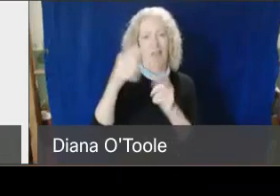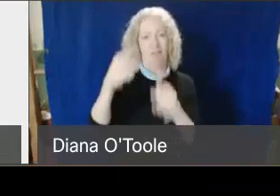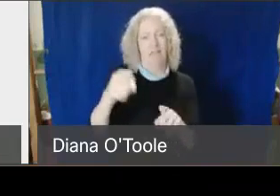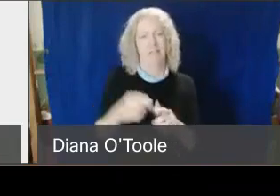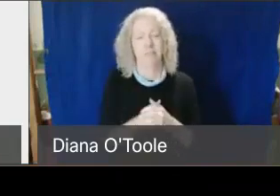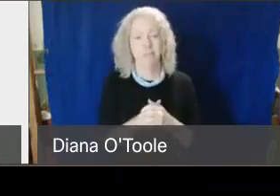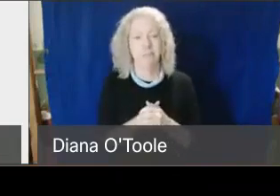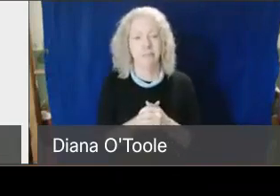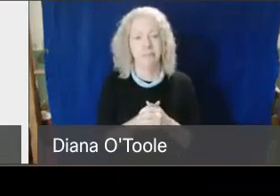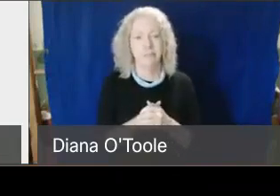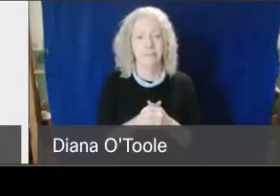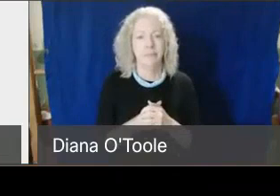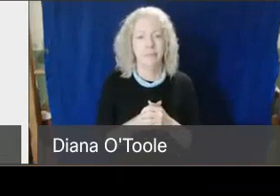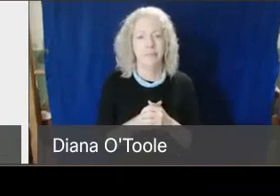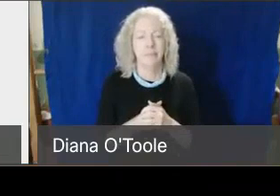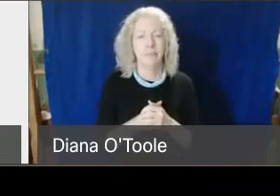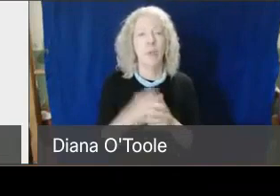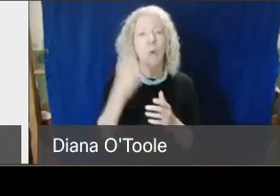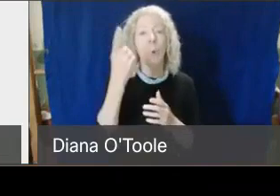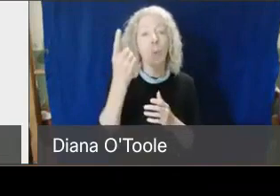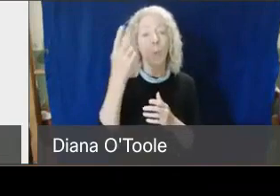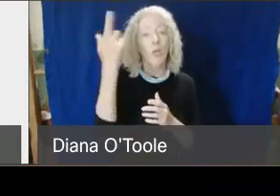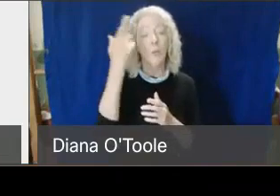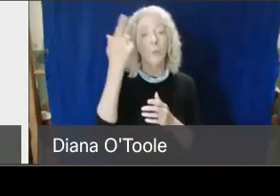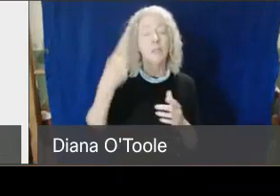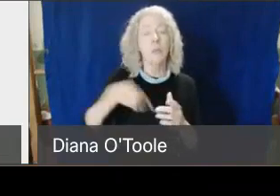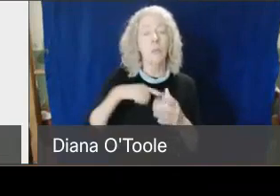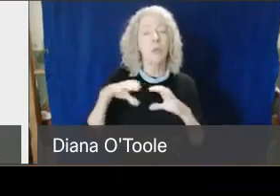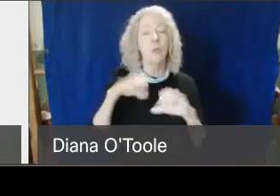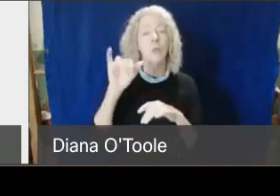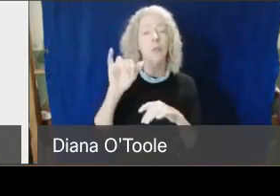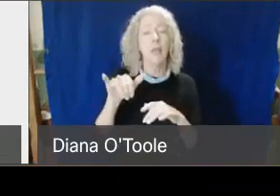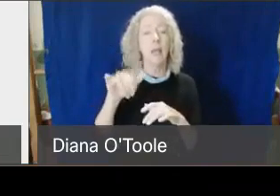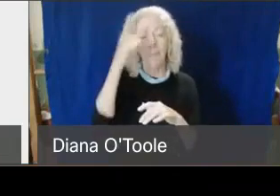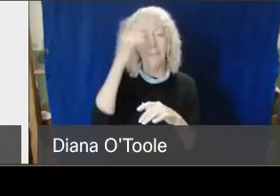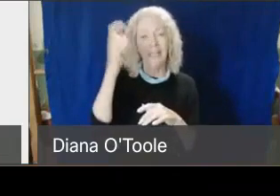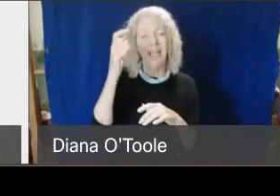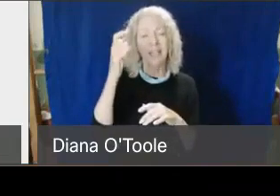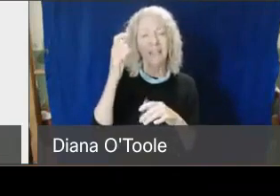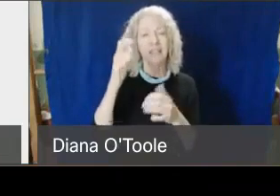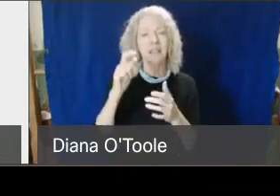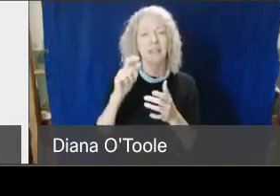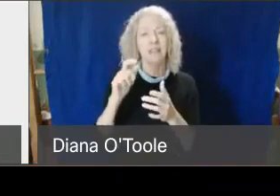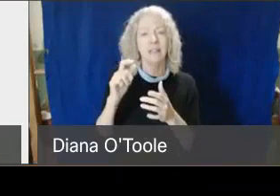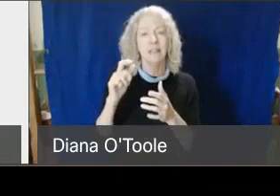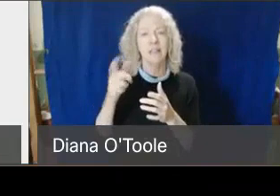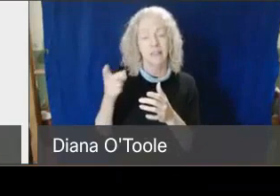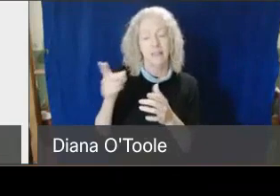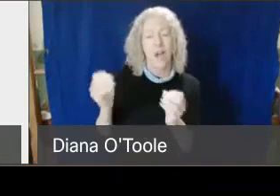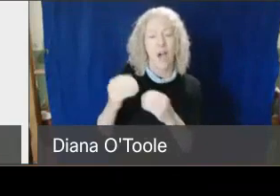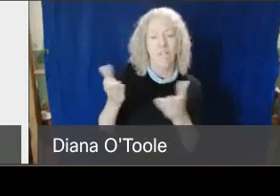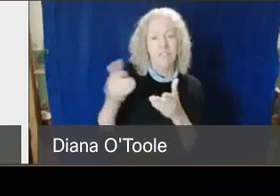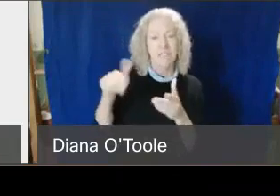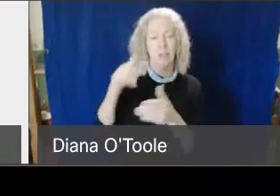I forgot. One of the reasons that we're doing that is that the Community College System Office is also kicking off a big event on September